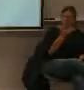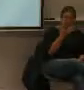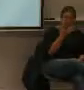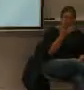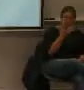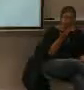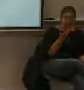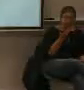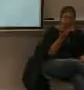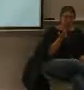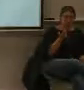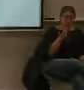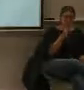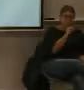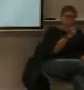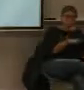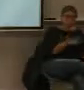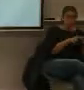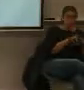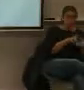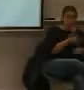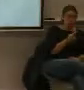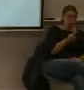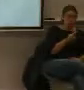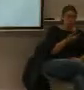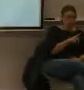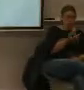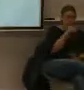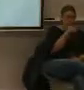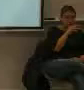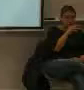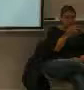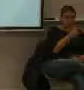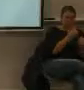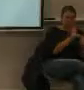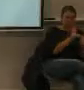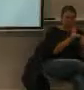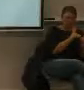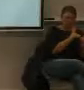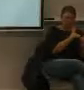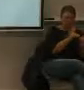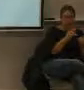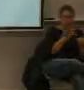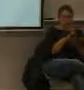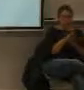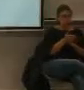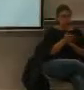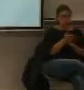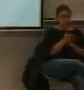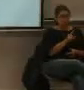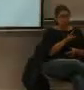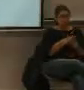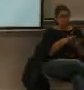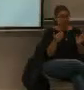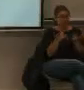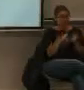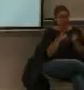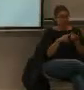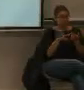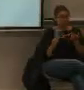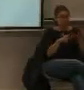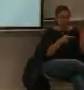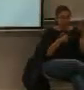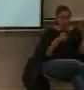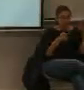so this old research on thermal pollution that was sort of restricted now has become applied to what's